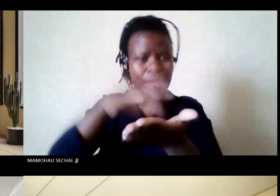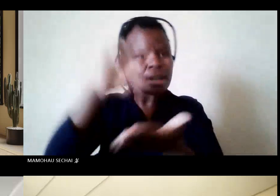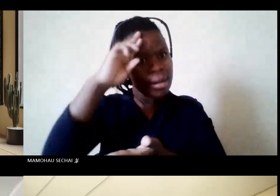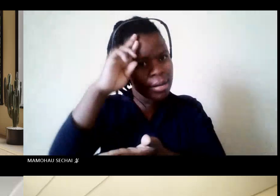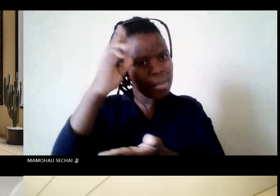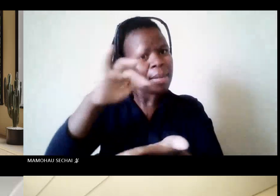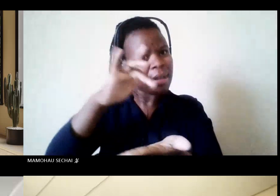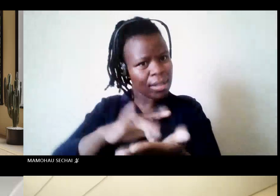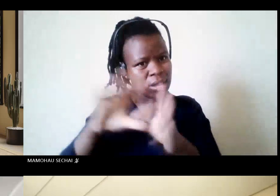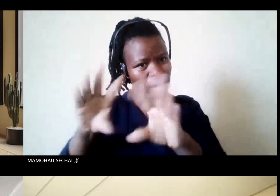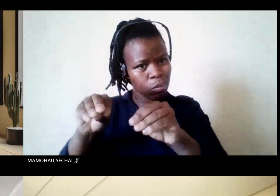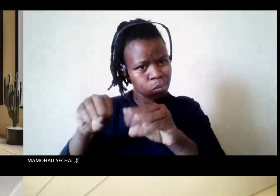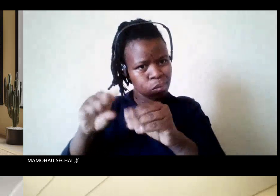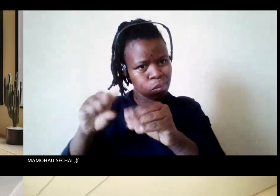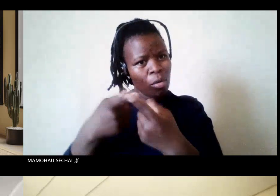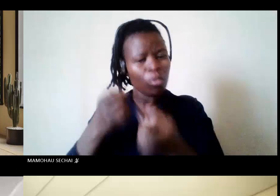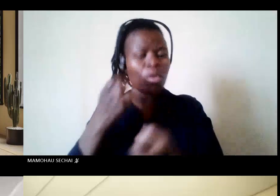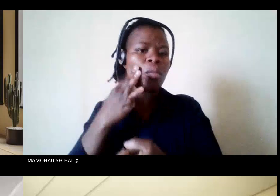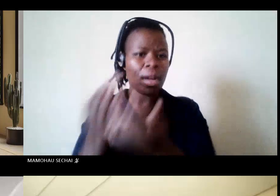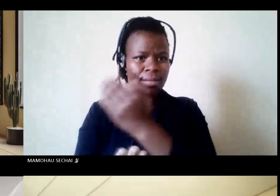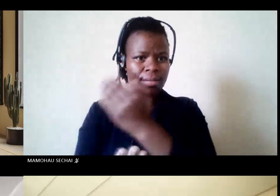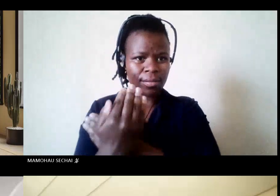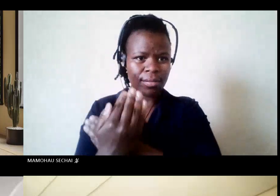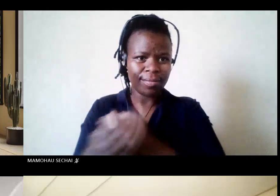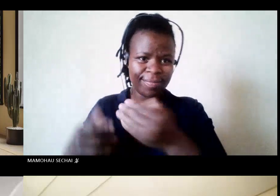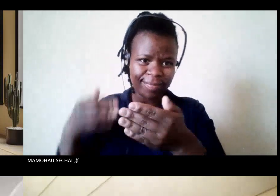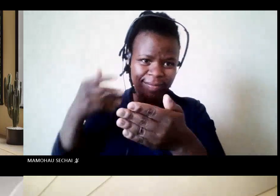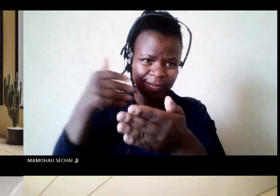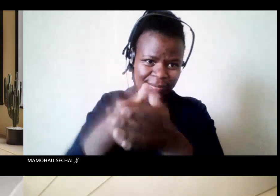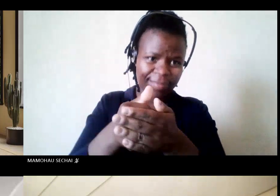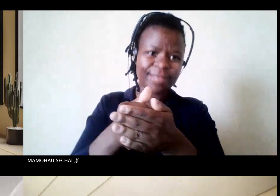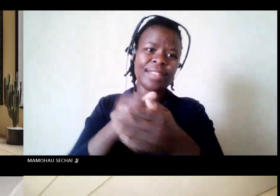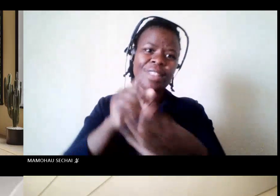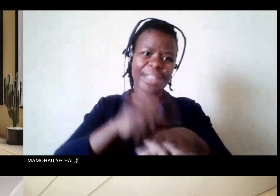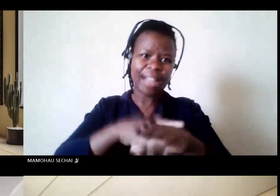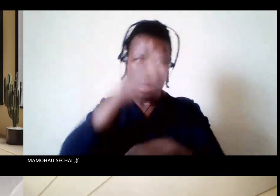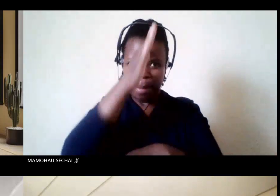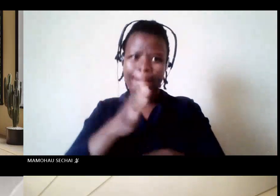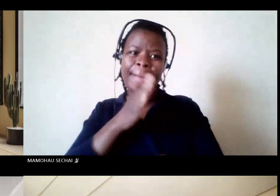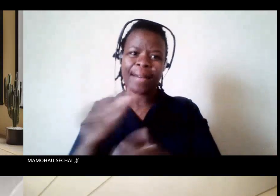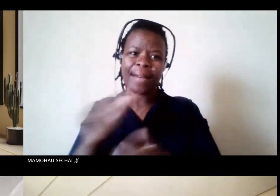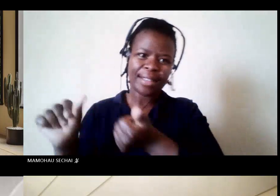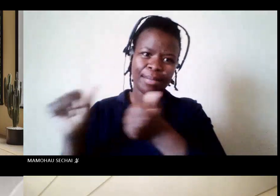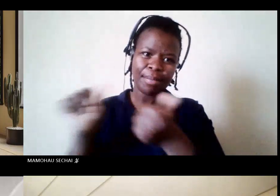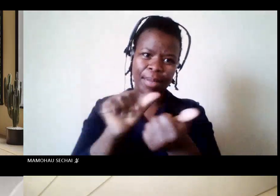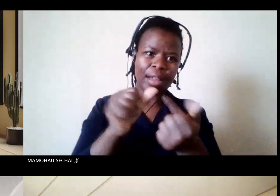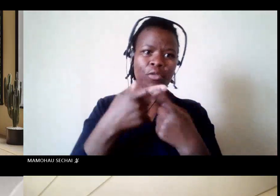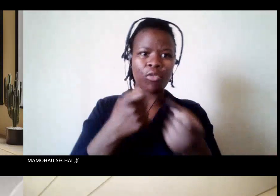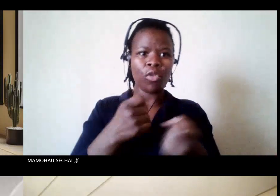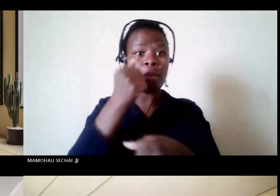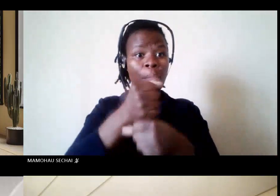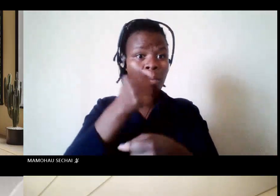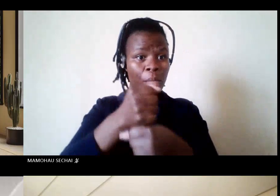there from morning until when the parents come back to school from work. So then I'm